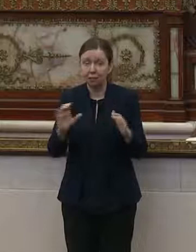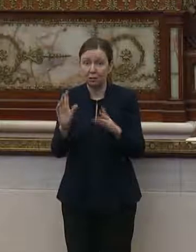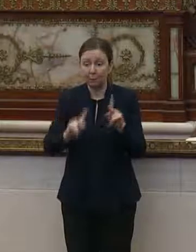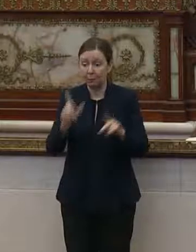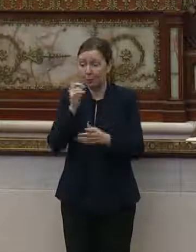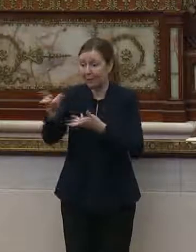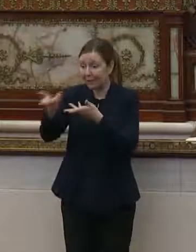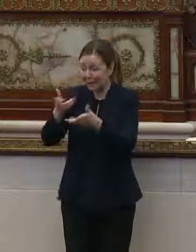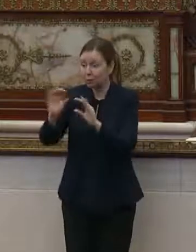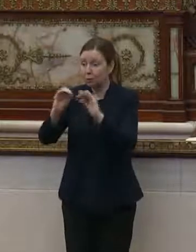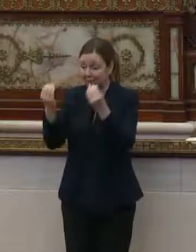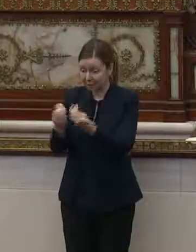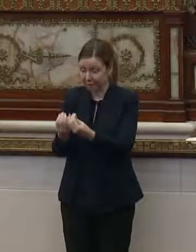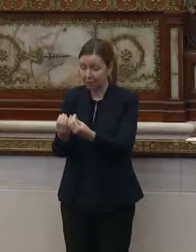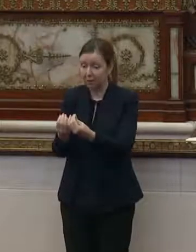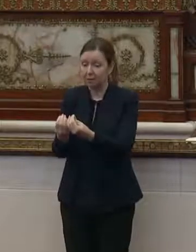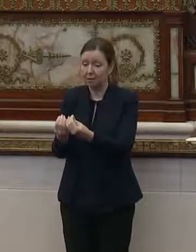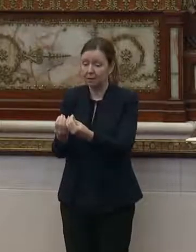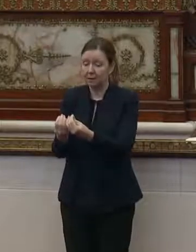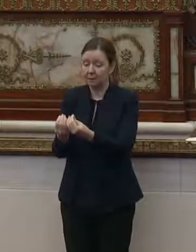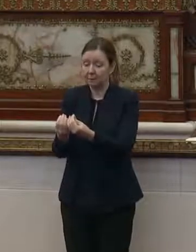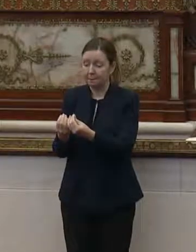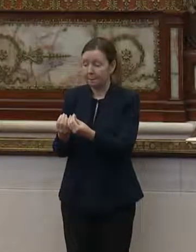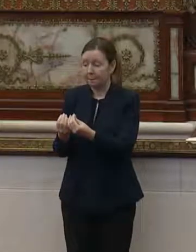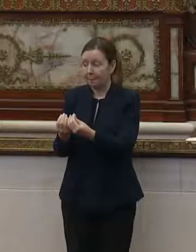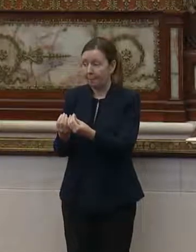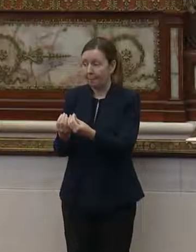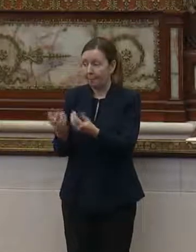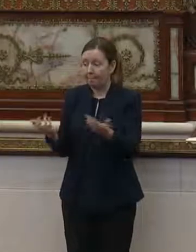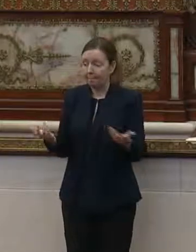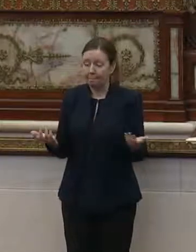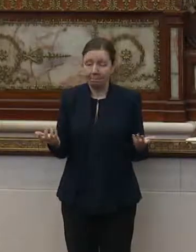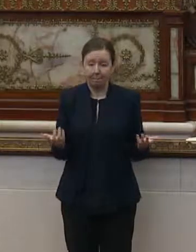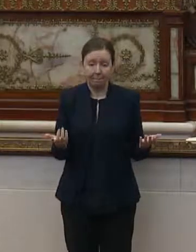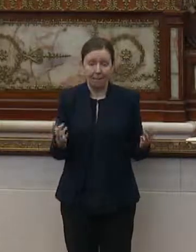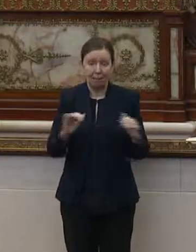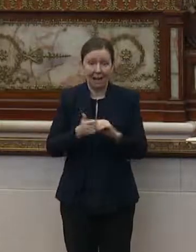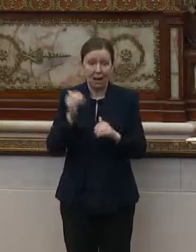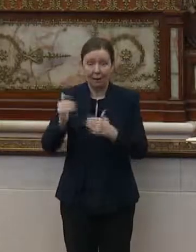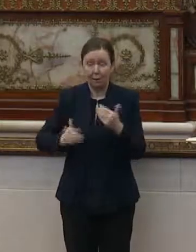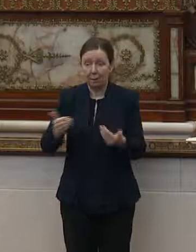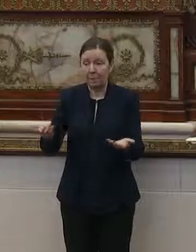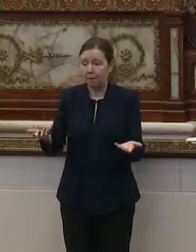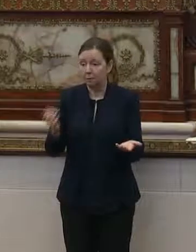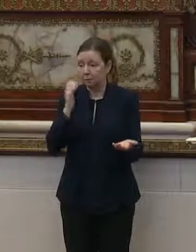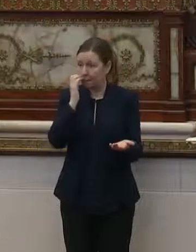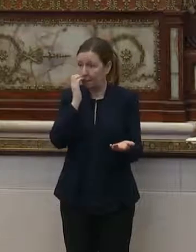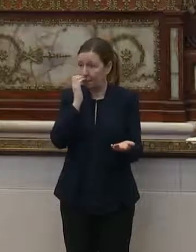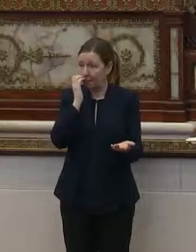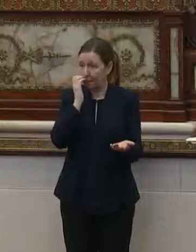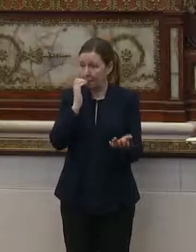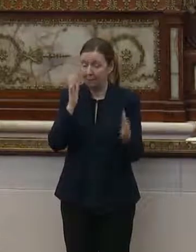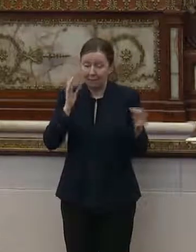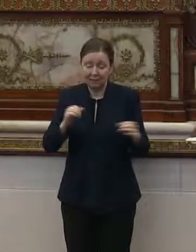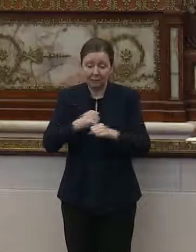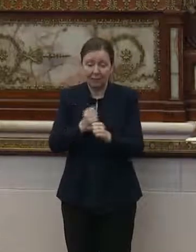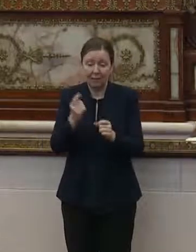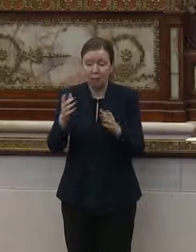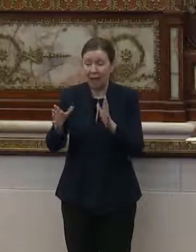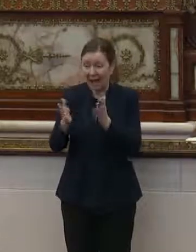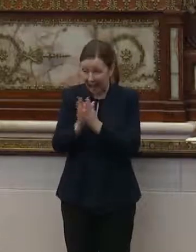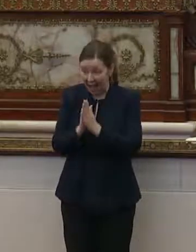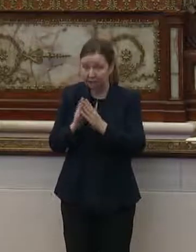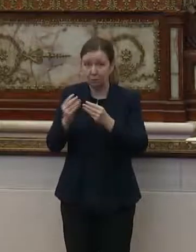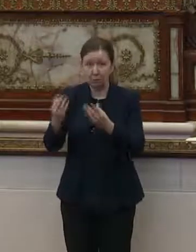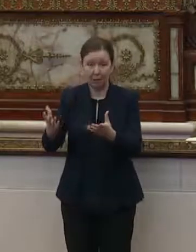who engage this organization and how do they go about? Was the decision made to ask them to